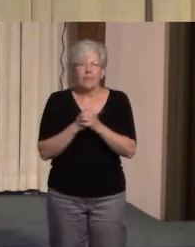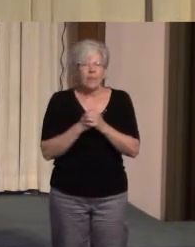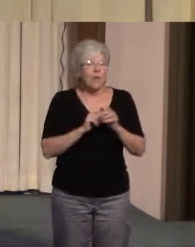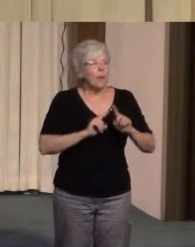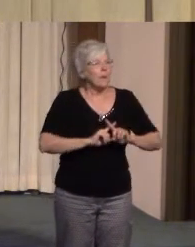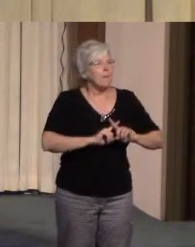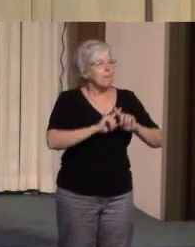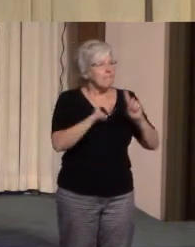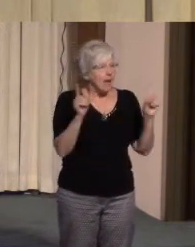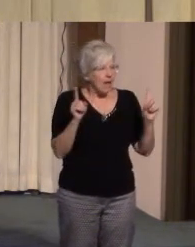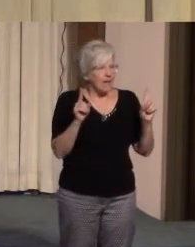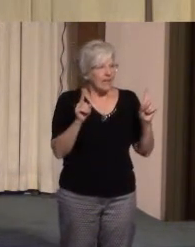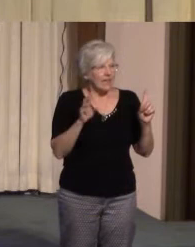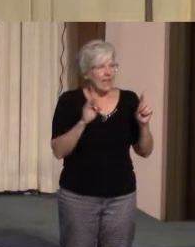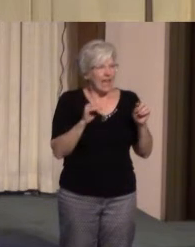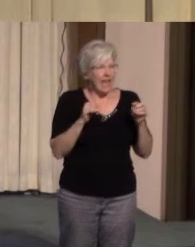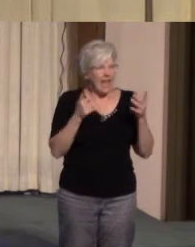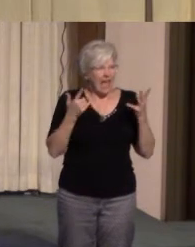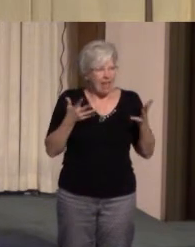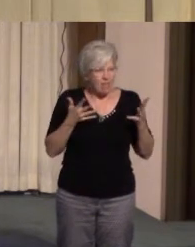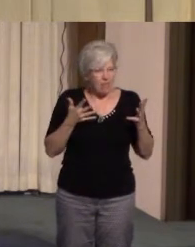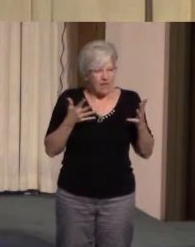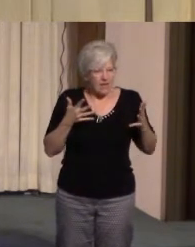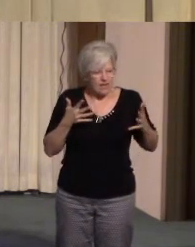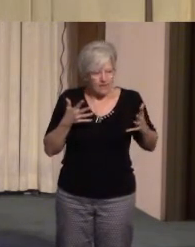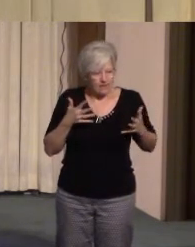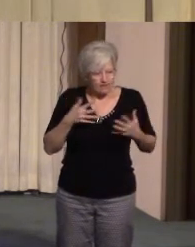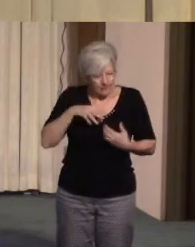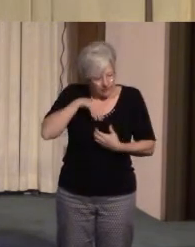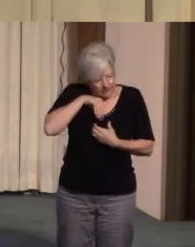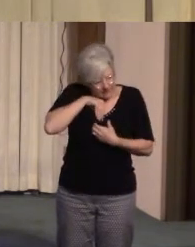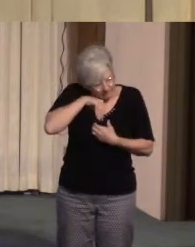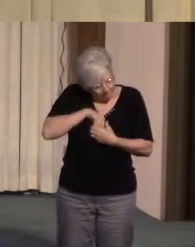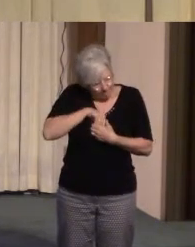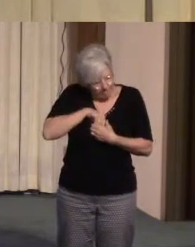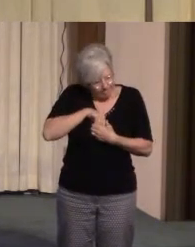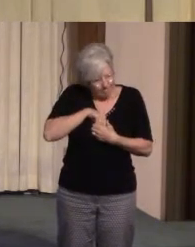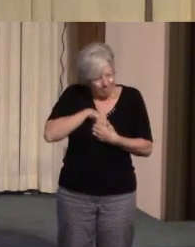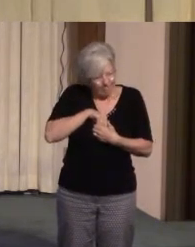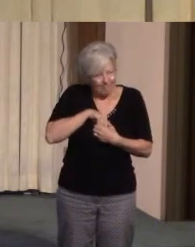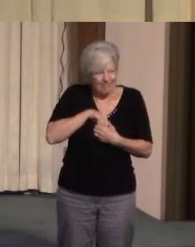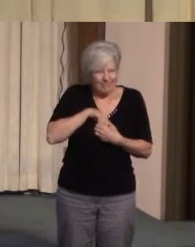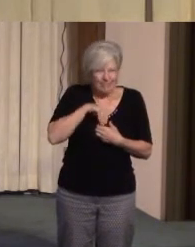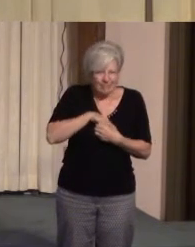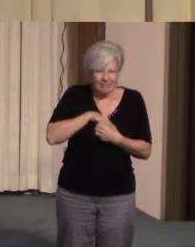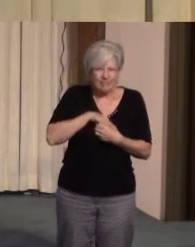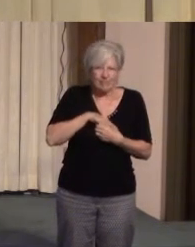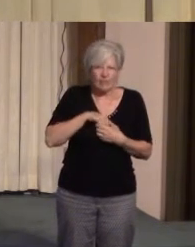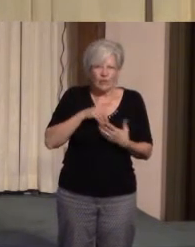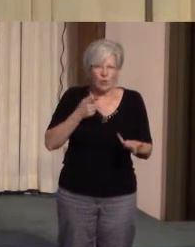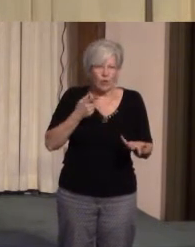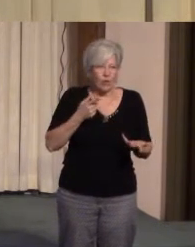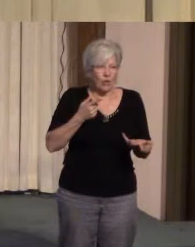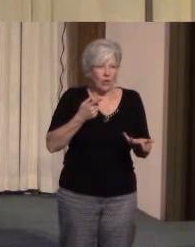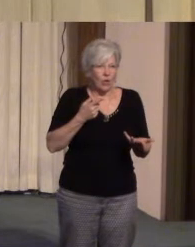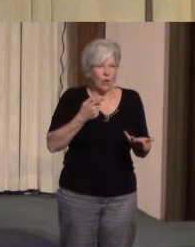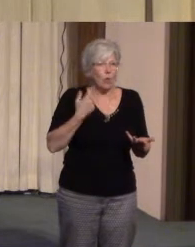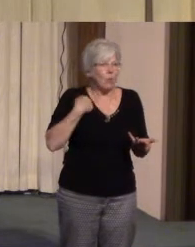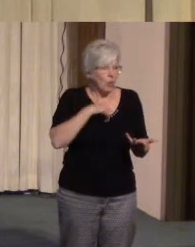But at the root of our being, at the Christness of who we are, we're all